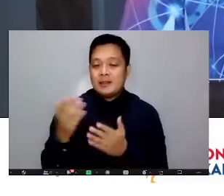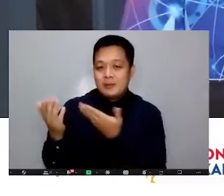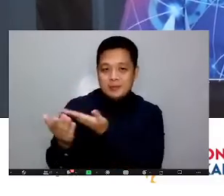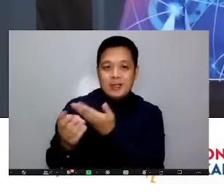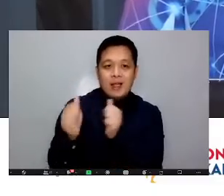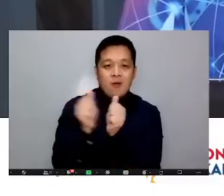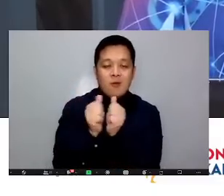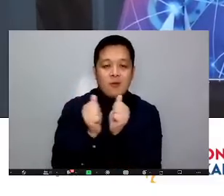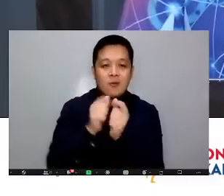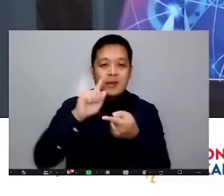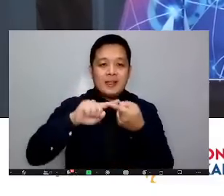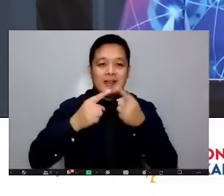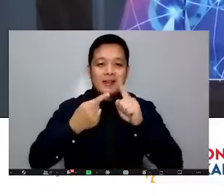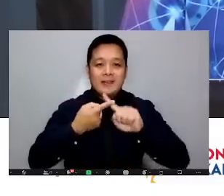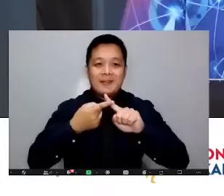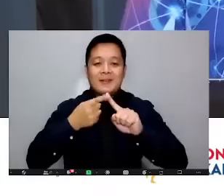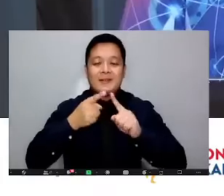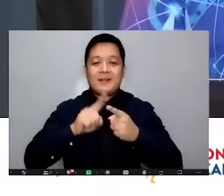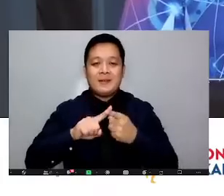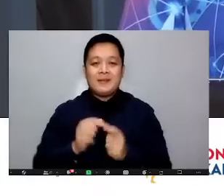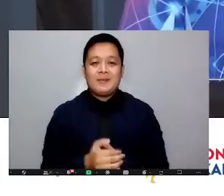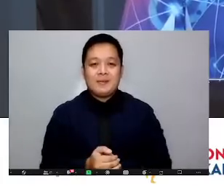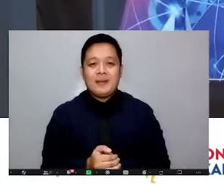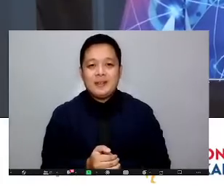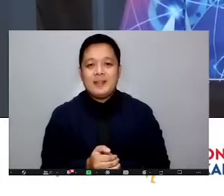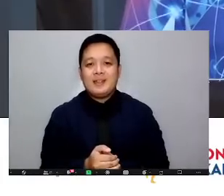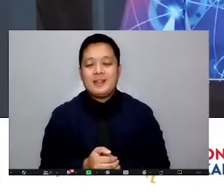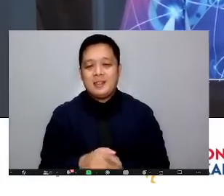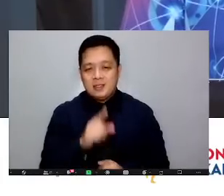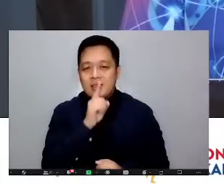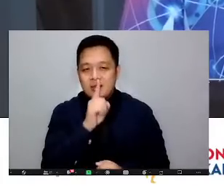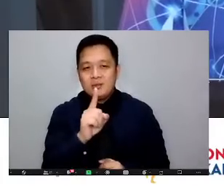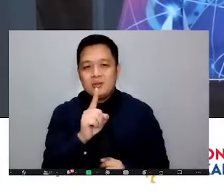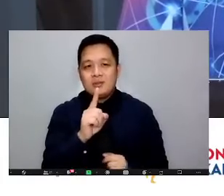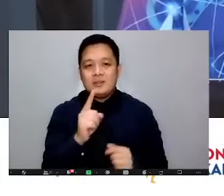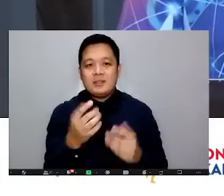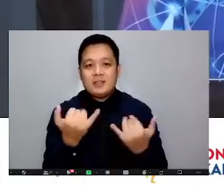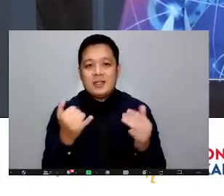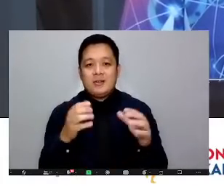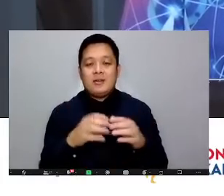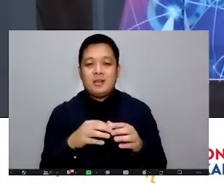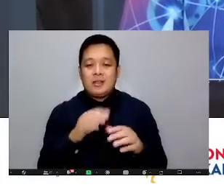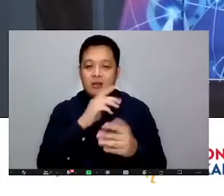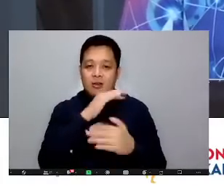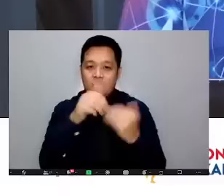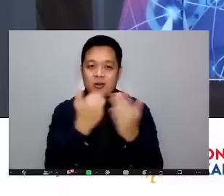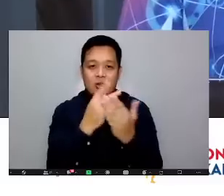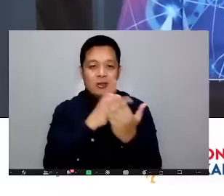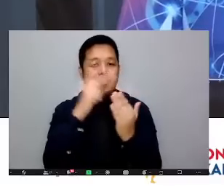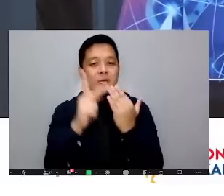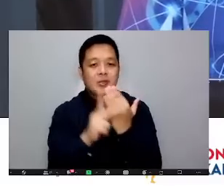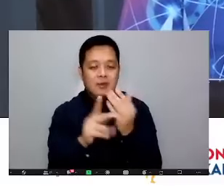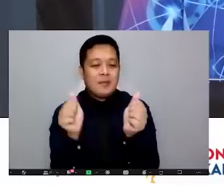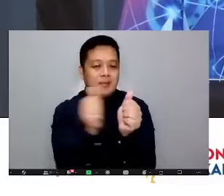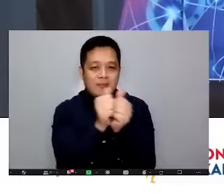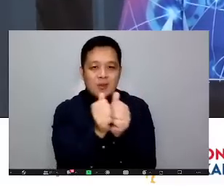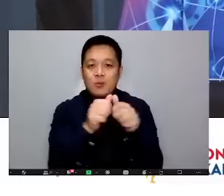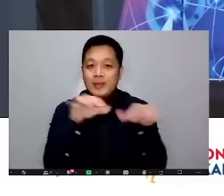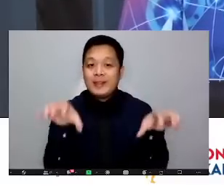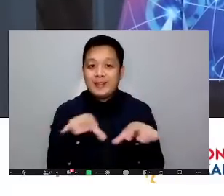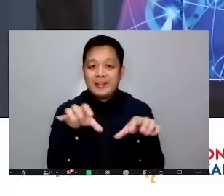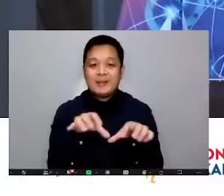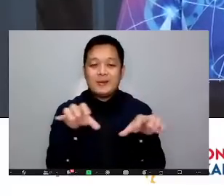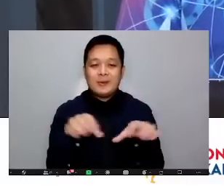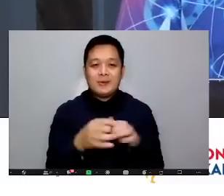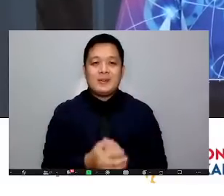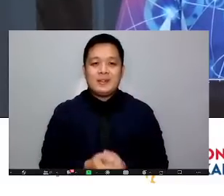amazing colleague who share the same passion for STEM-related programs and projects. Allow me and Sir Joseph to introduce